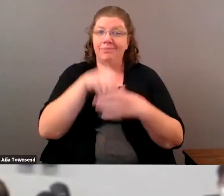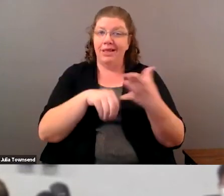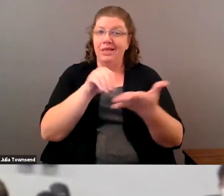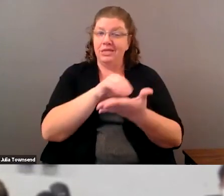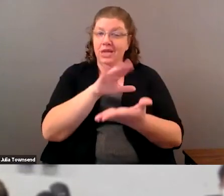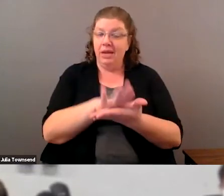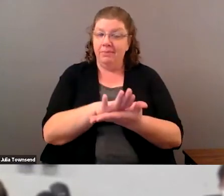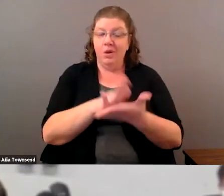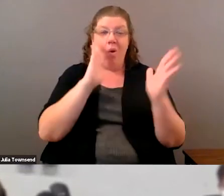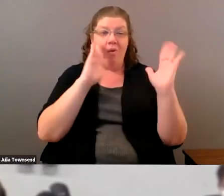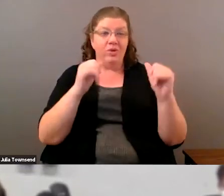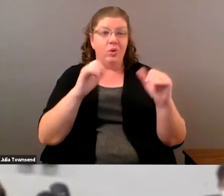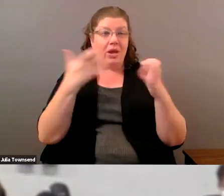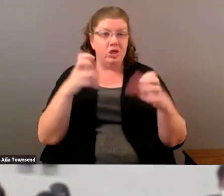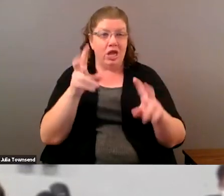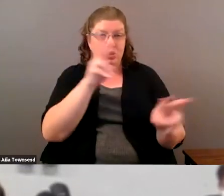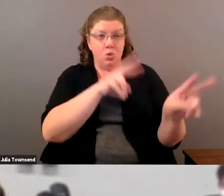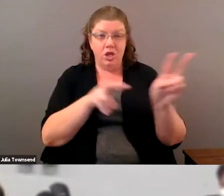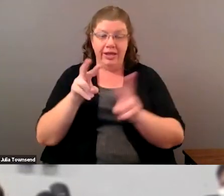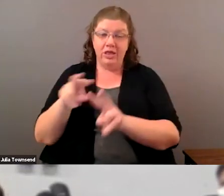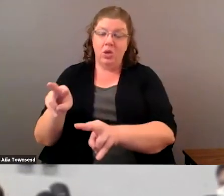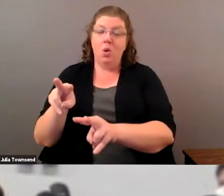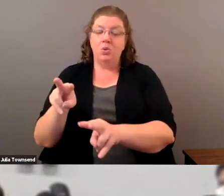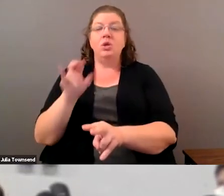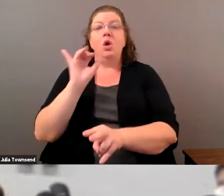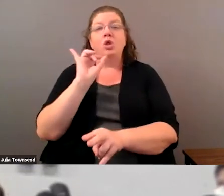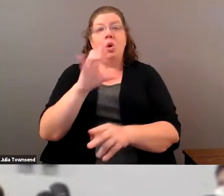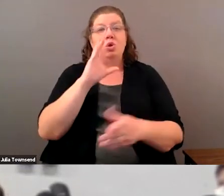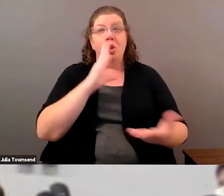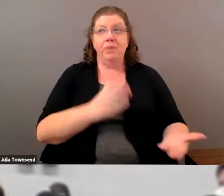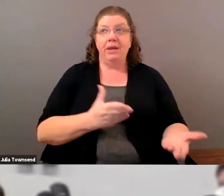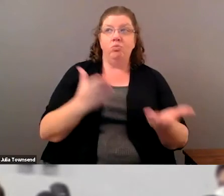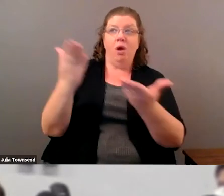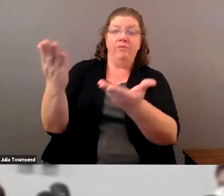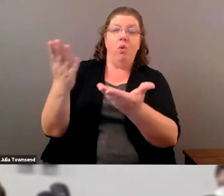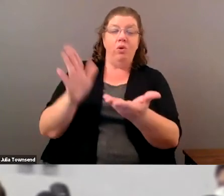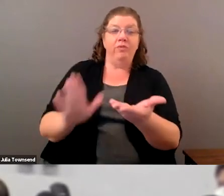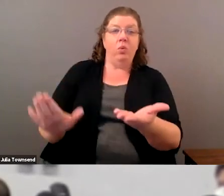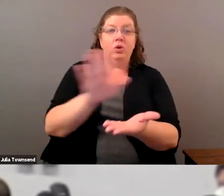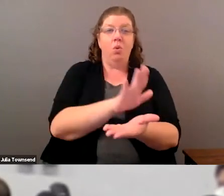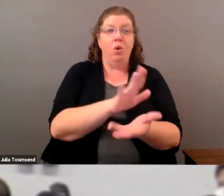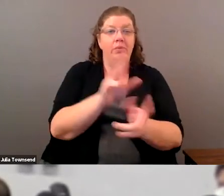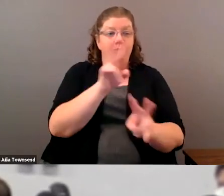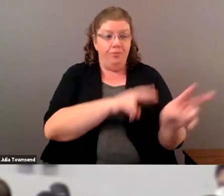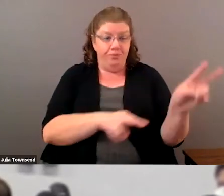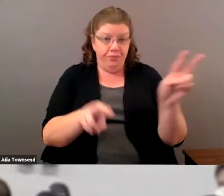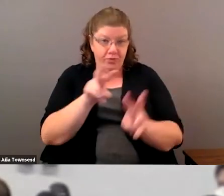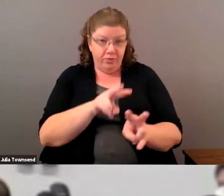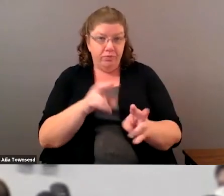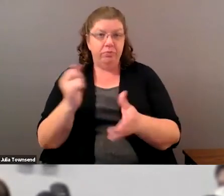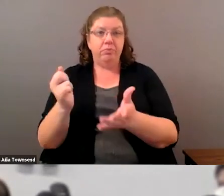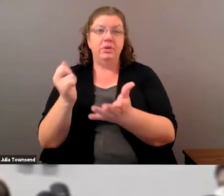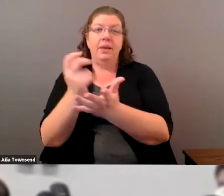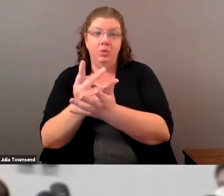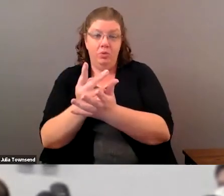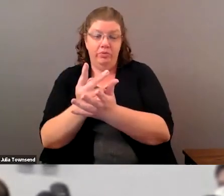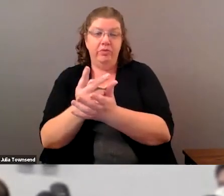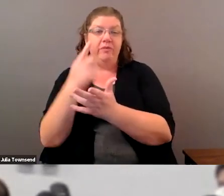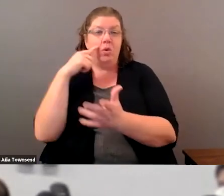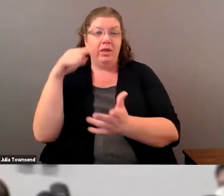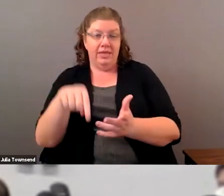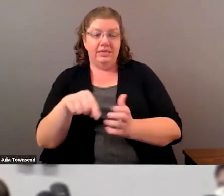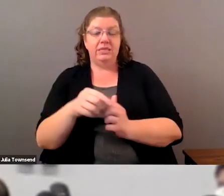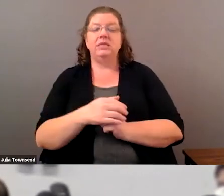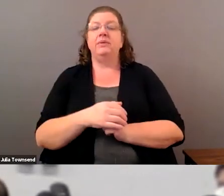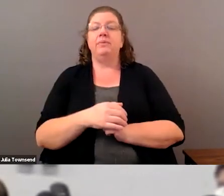had a chance to look at those. Those are being brought forward for your review and then approval with this particular item. And